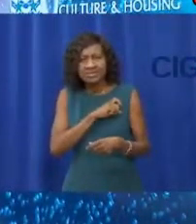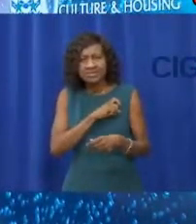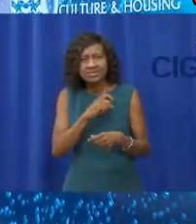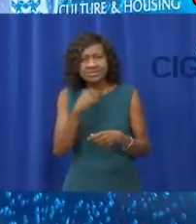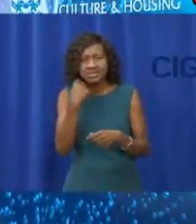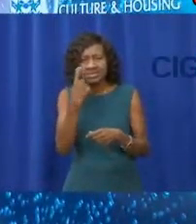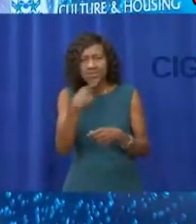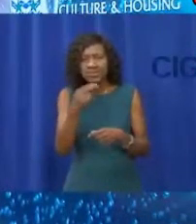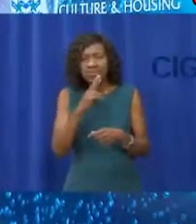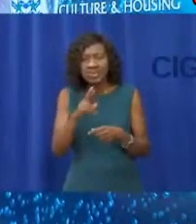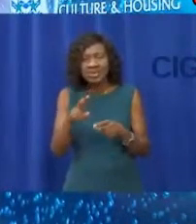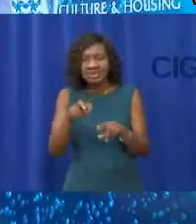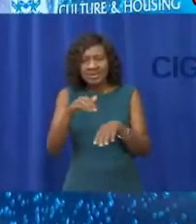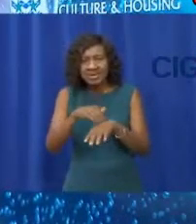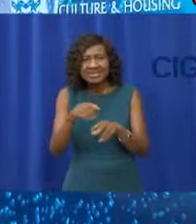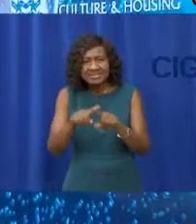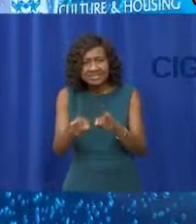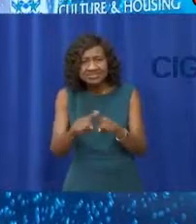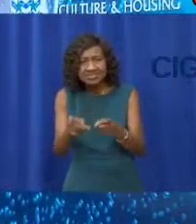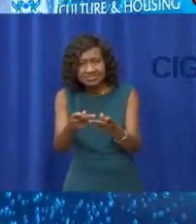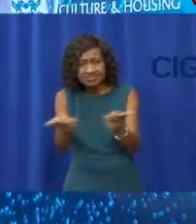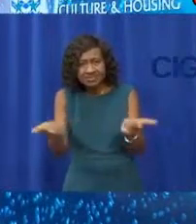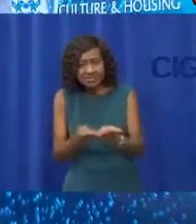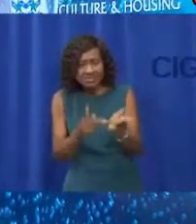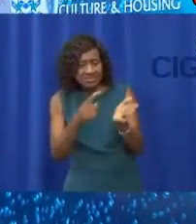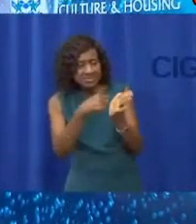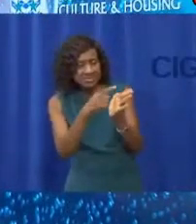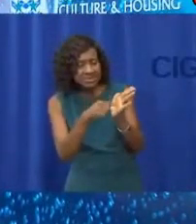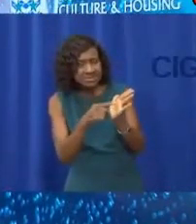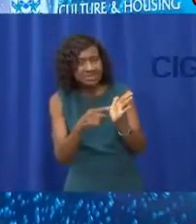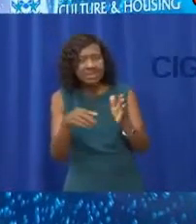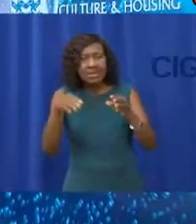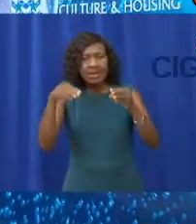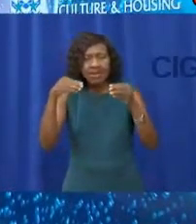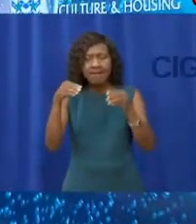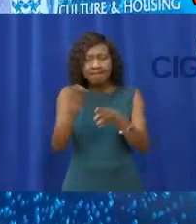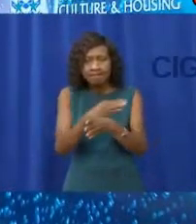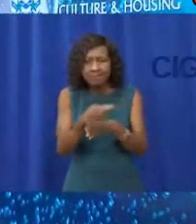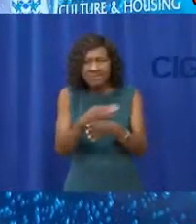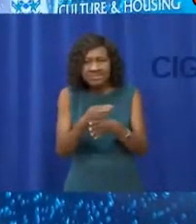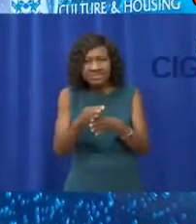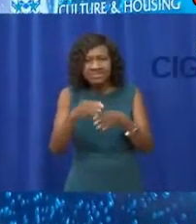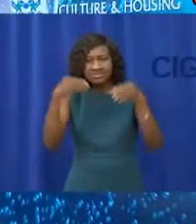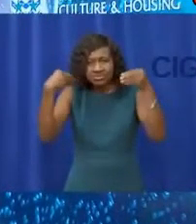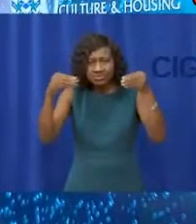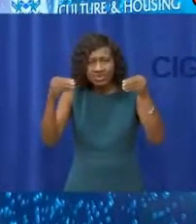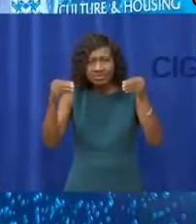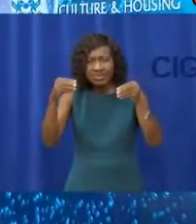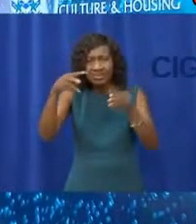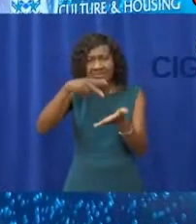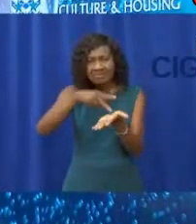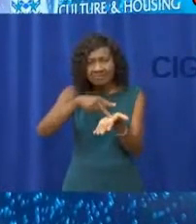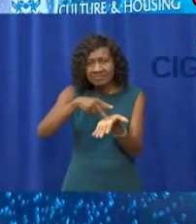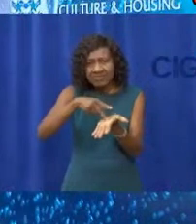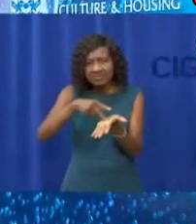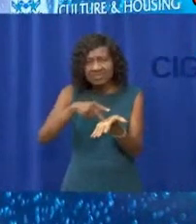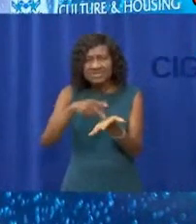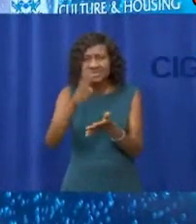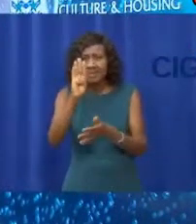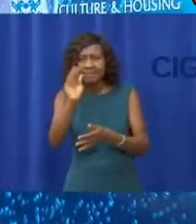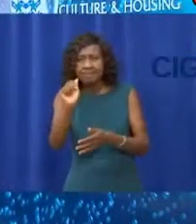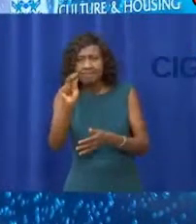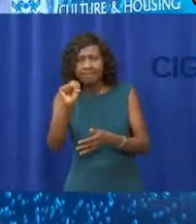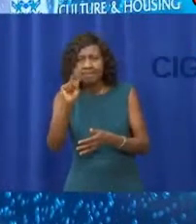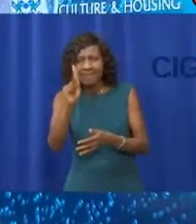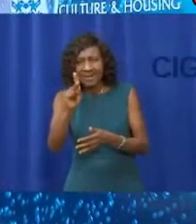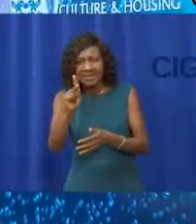in place across the island. Business at supermarkets, pharmacies and banks continues to be brisk, but is